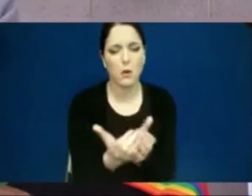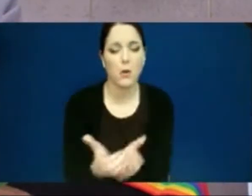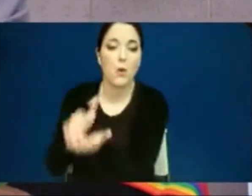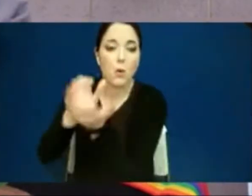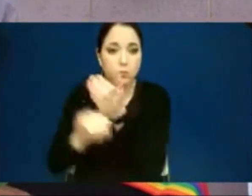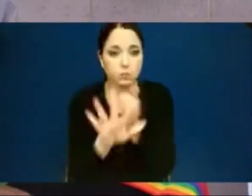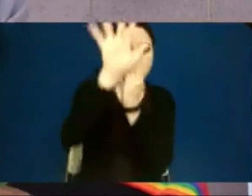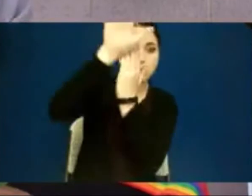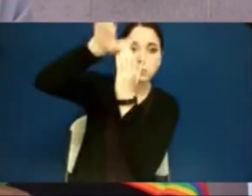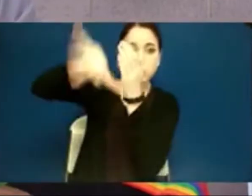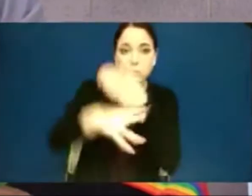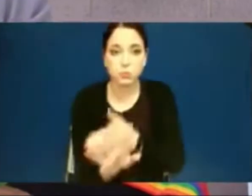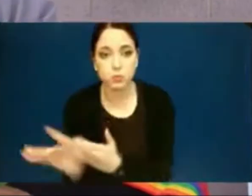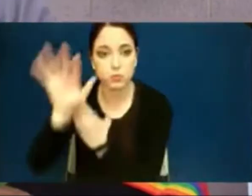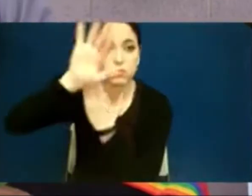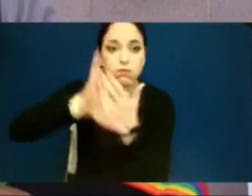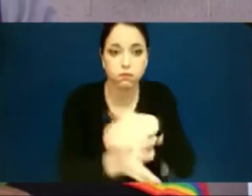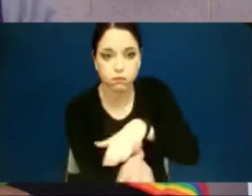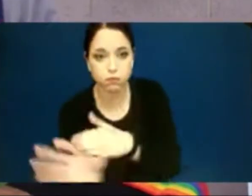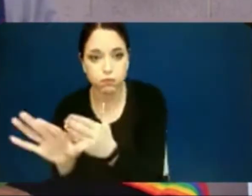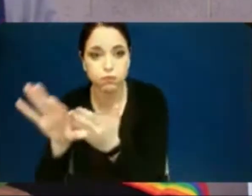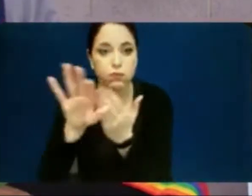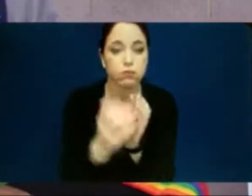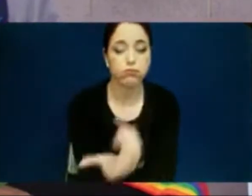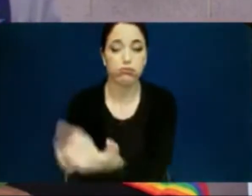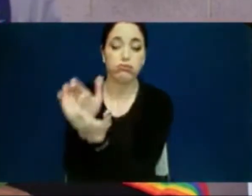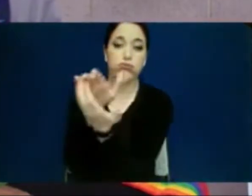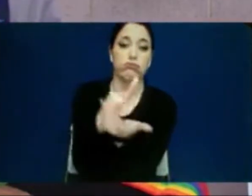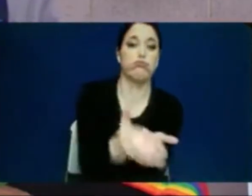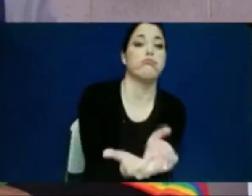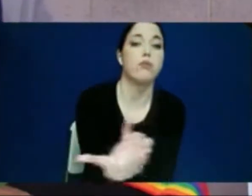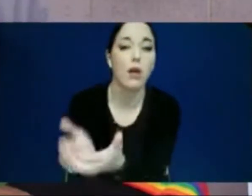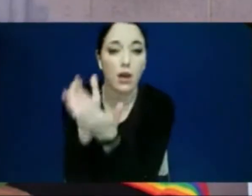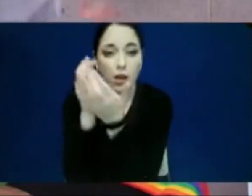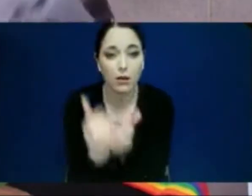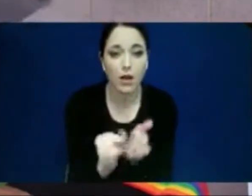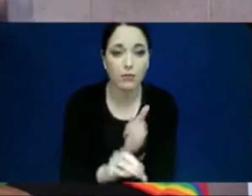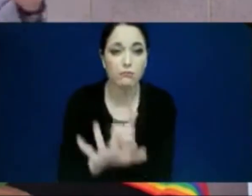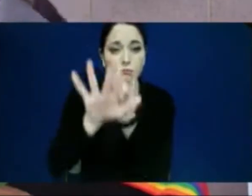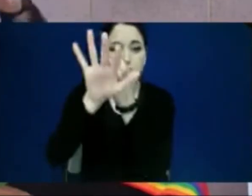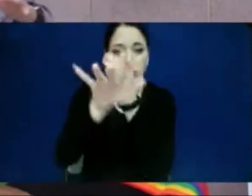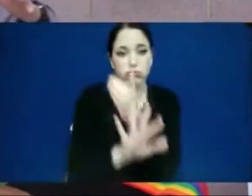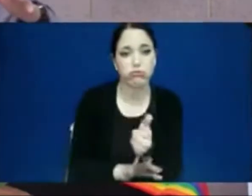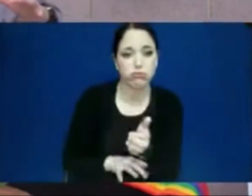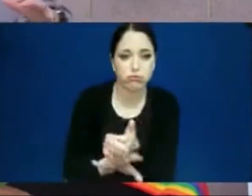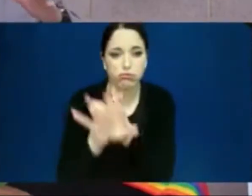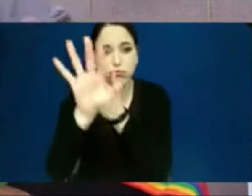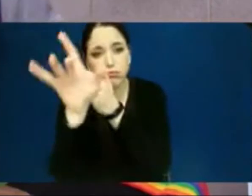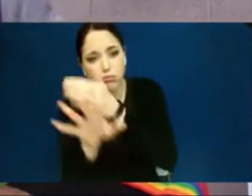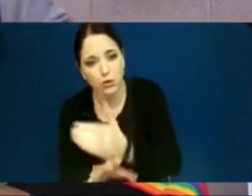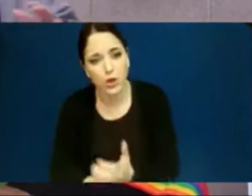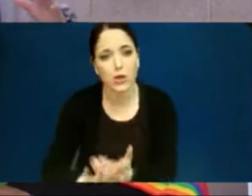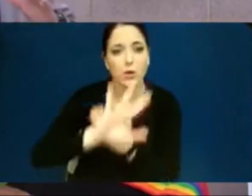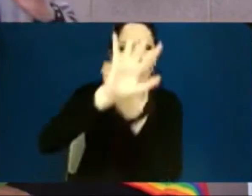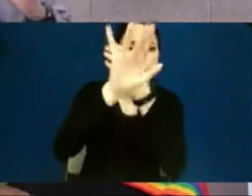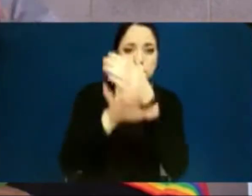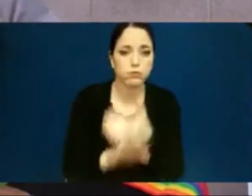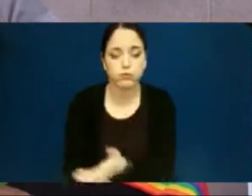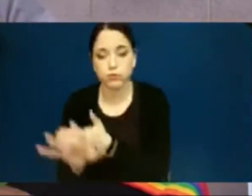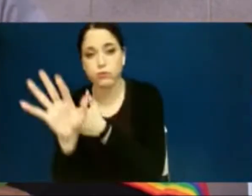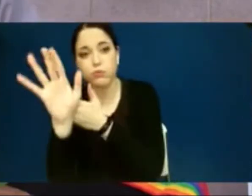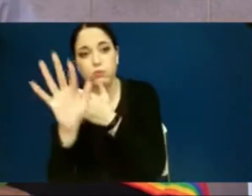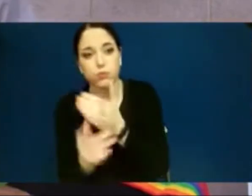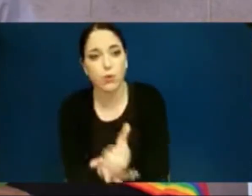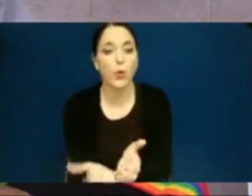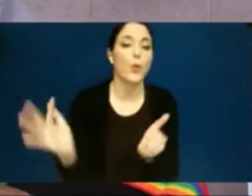waves rock the boat with violent winds. Soon the water is coming into the boat and it's